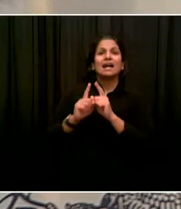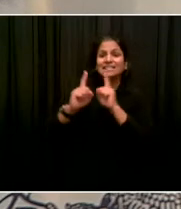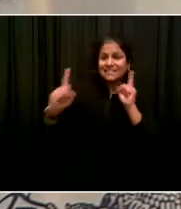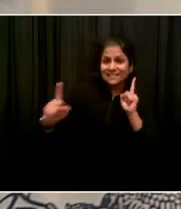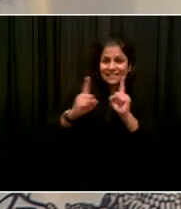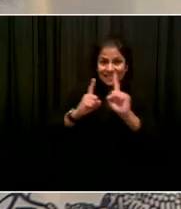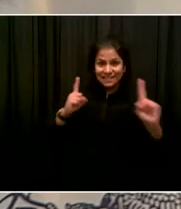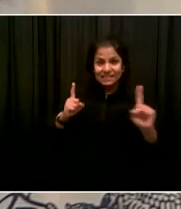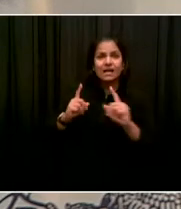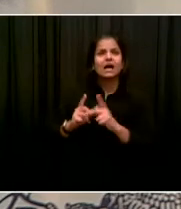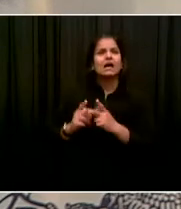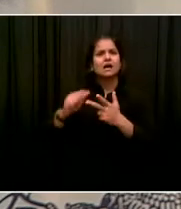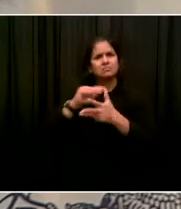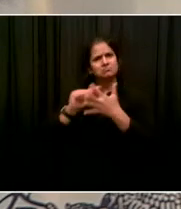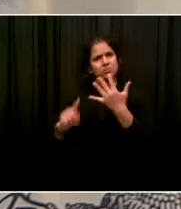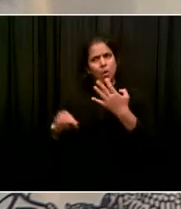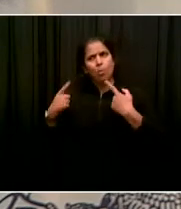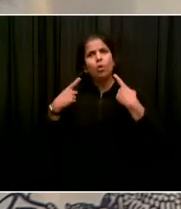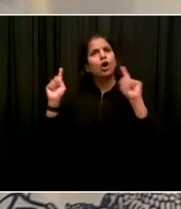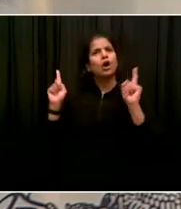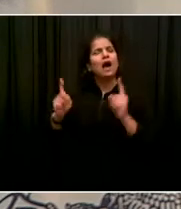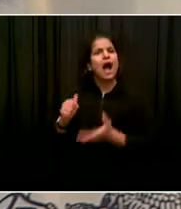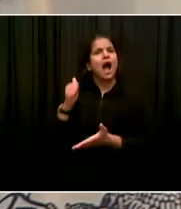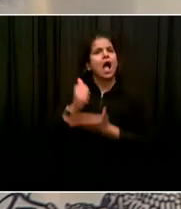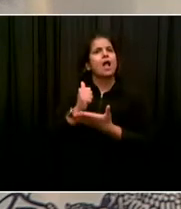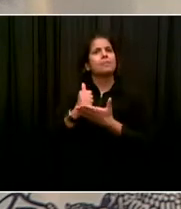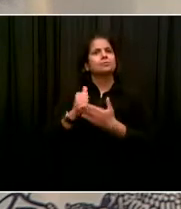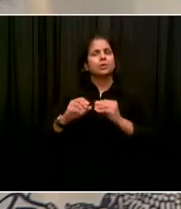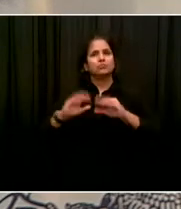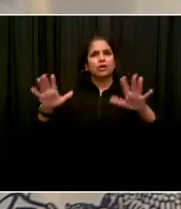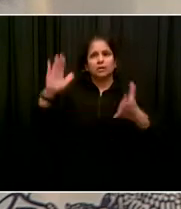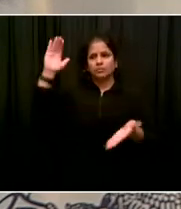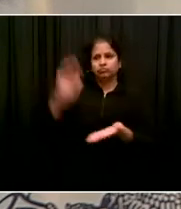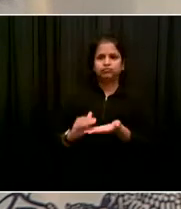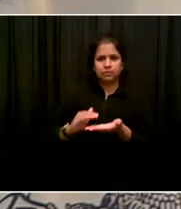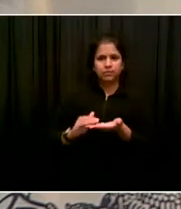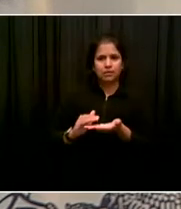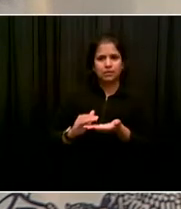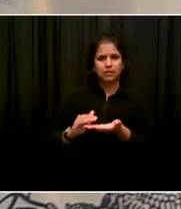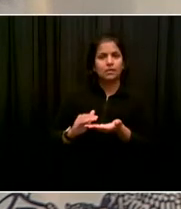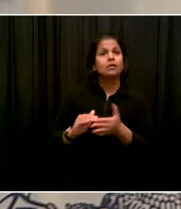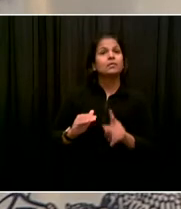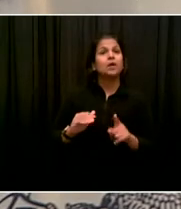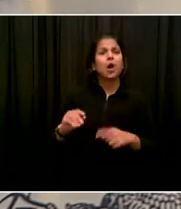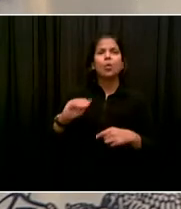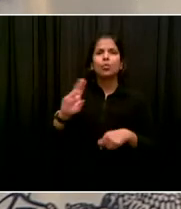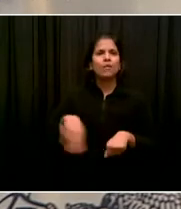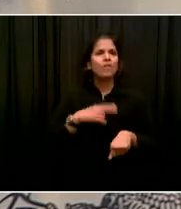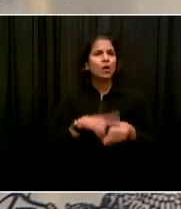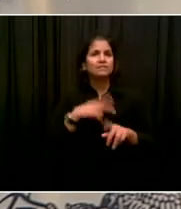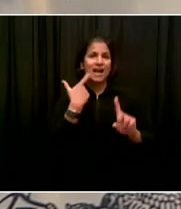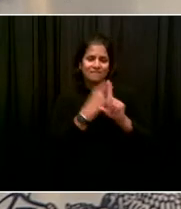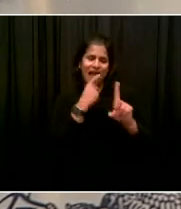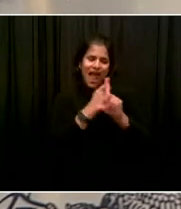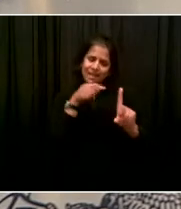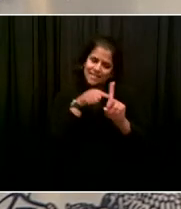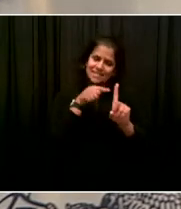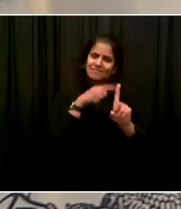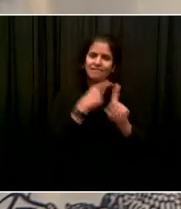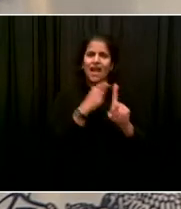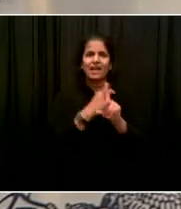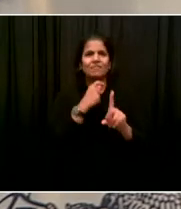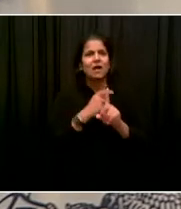impact. And then the number one reality is vaccination. So whatever we've seen, every single